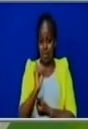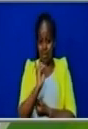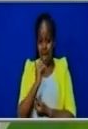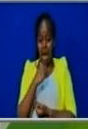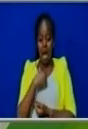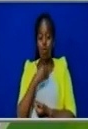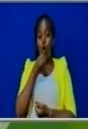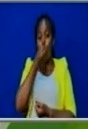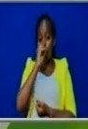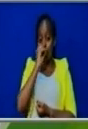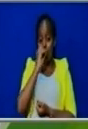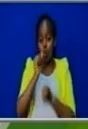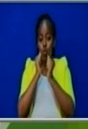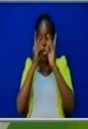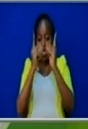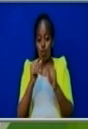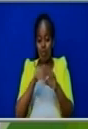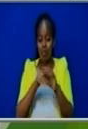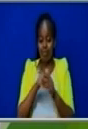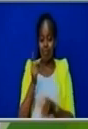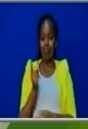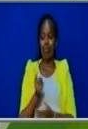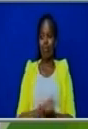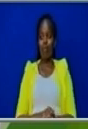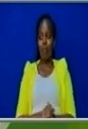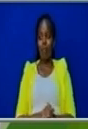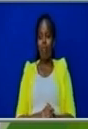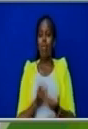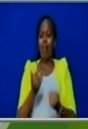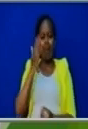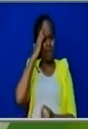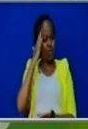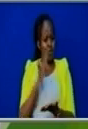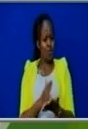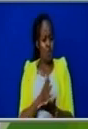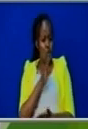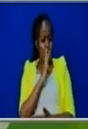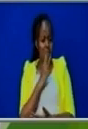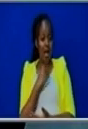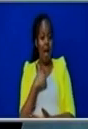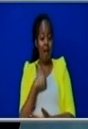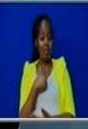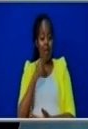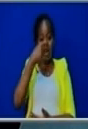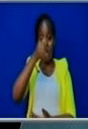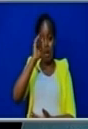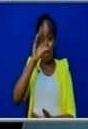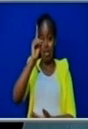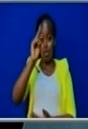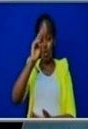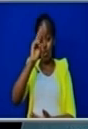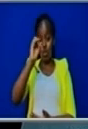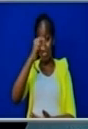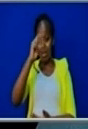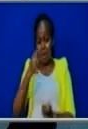oxygen. Dissolved oxygen. Okay, I know water consists of hydrogen atoms and oxygen atoms,